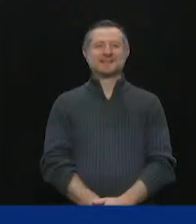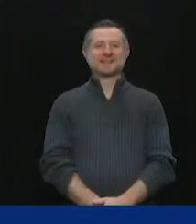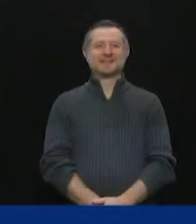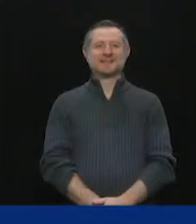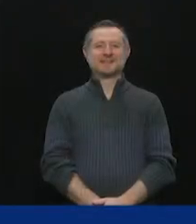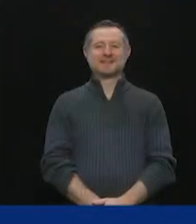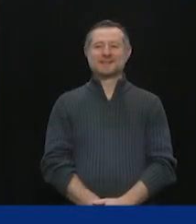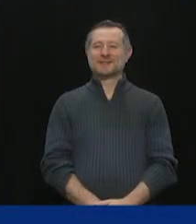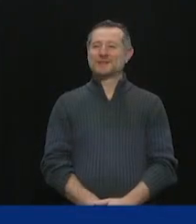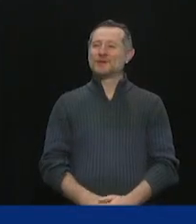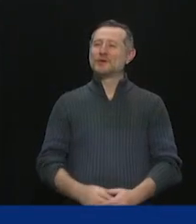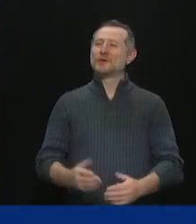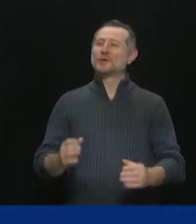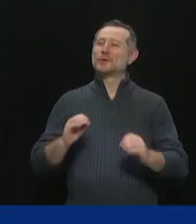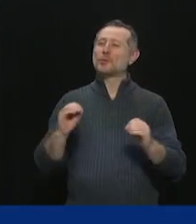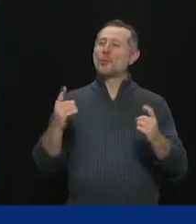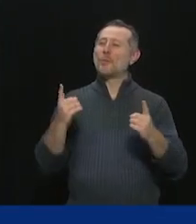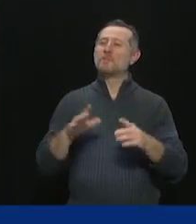There's no place like home.